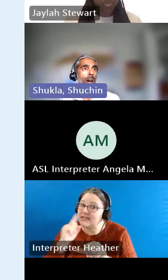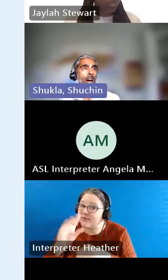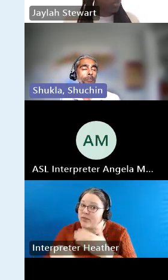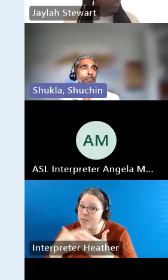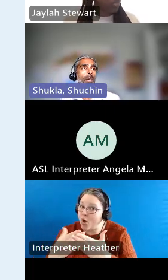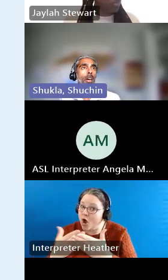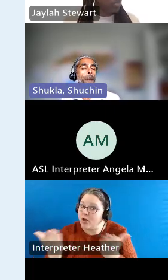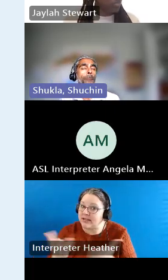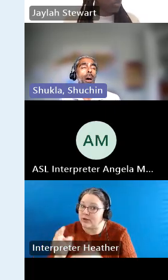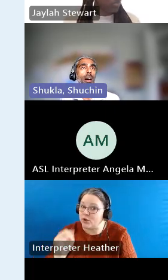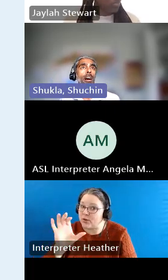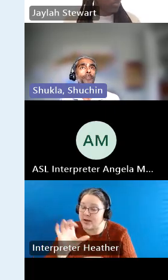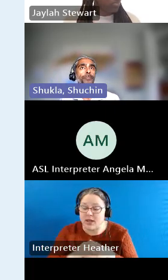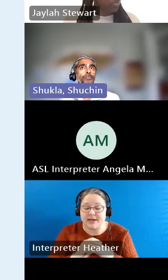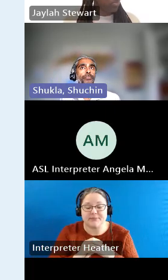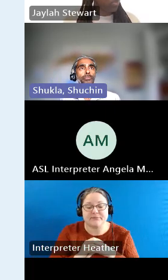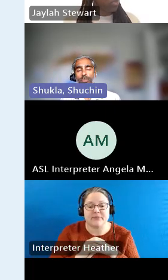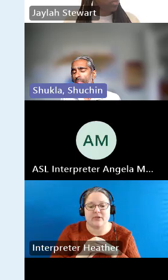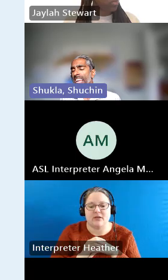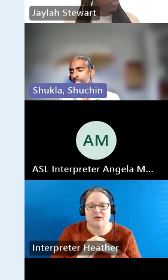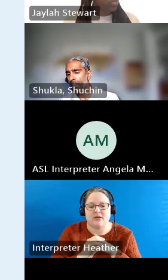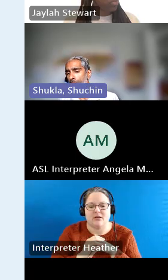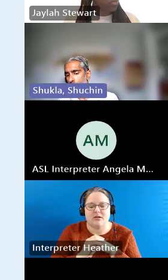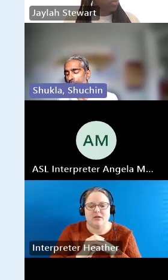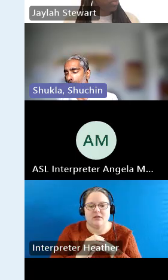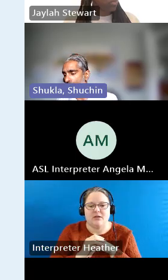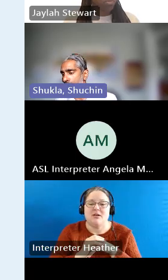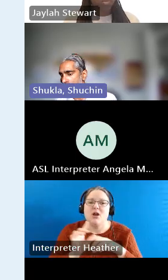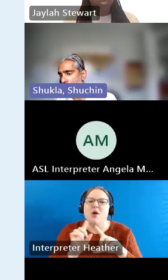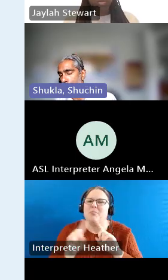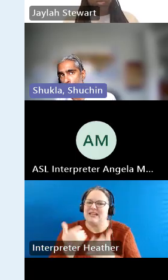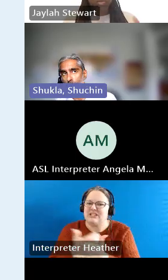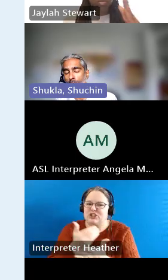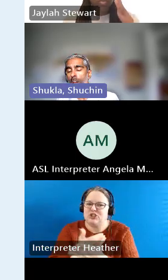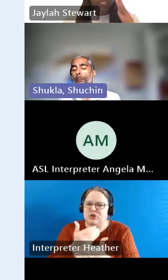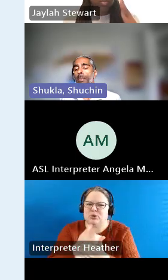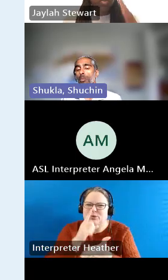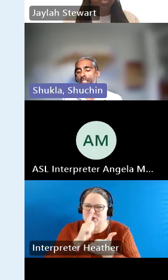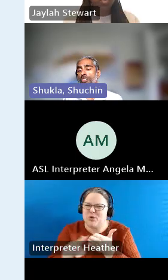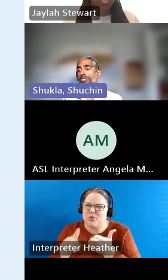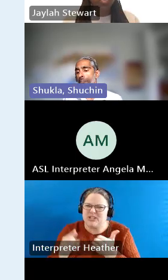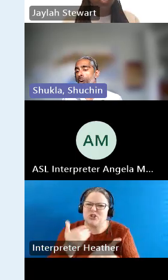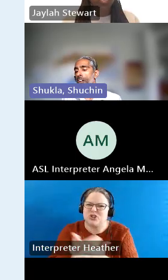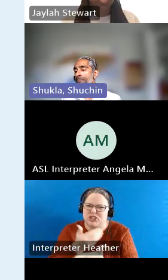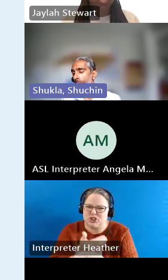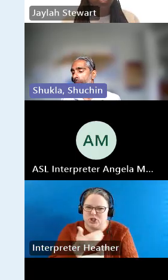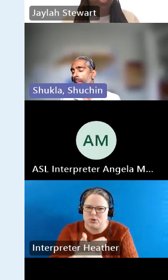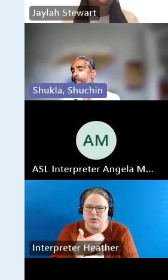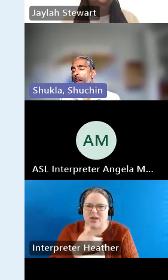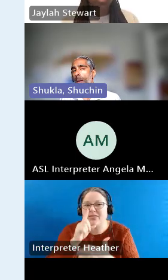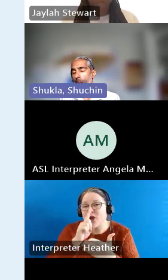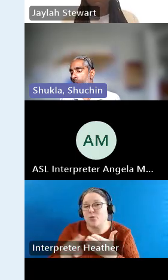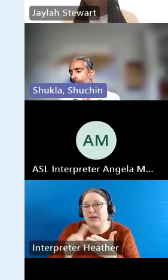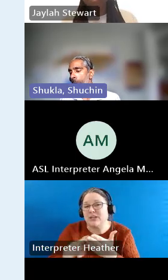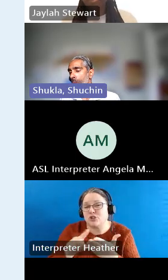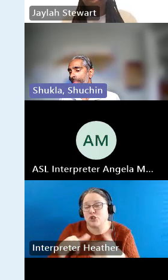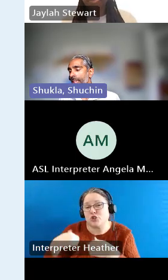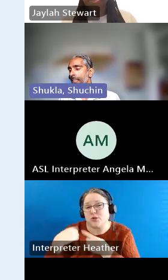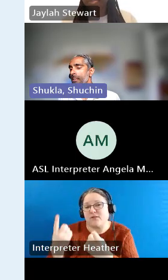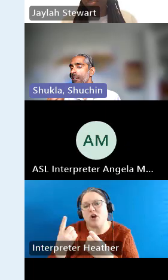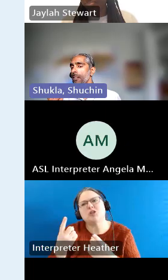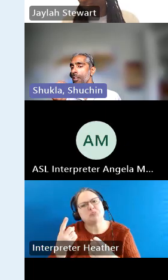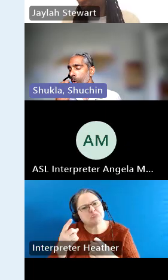Carolina. But it's a bit newer, so the research is still newer. But the research so far is pretty much